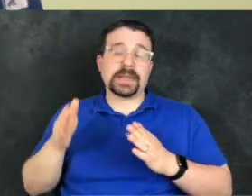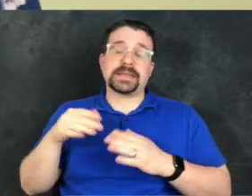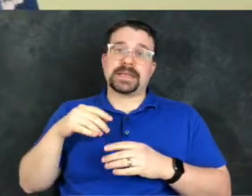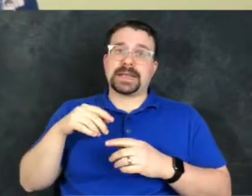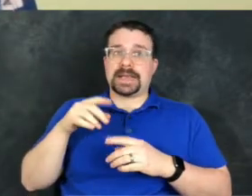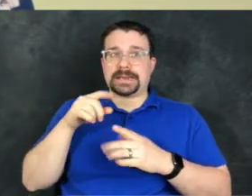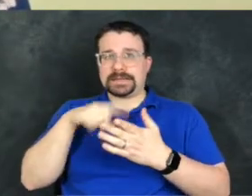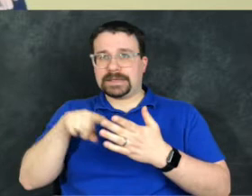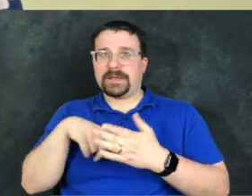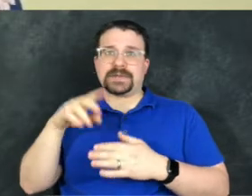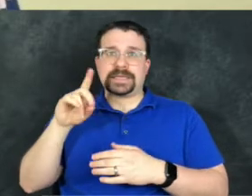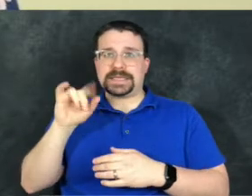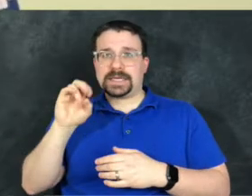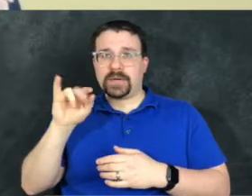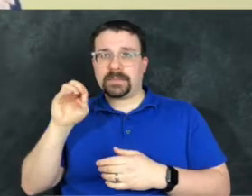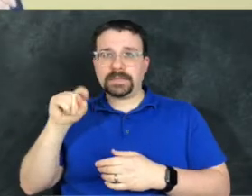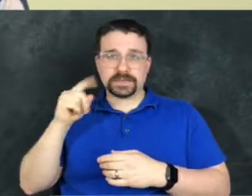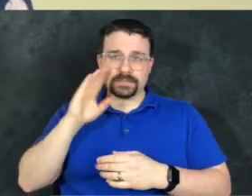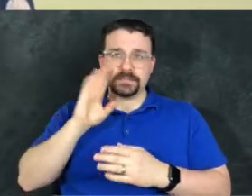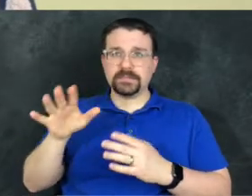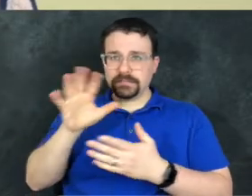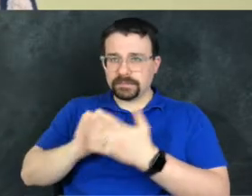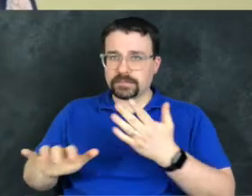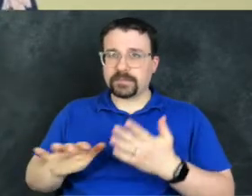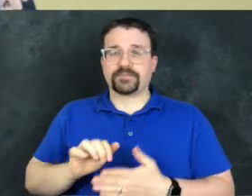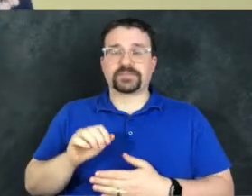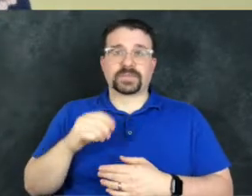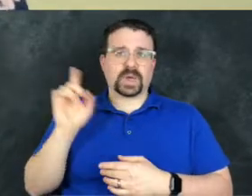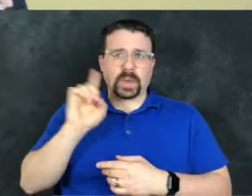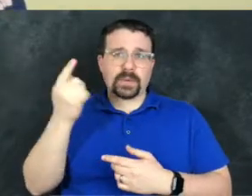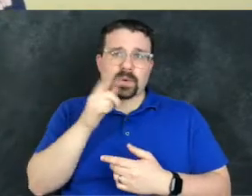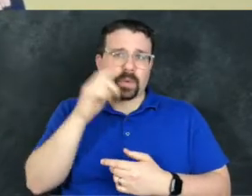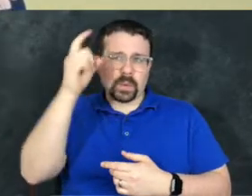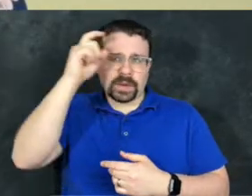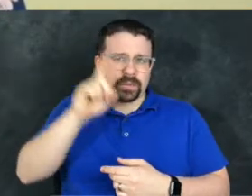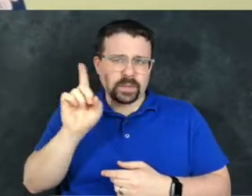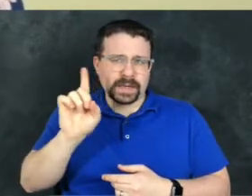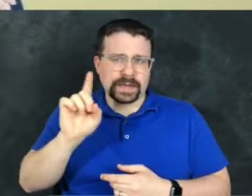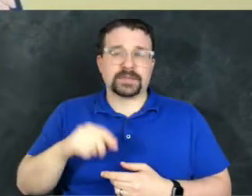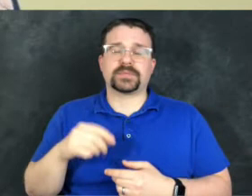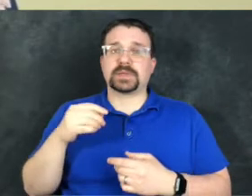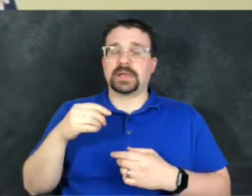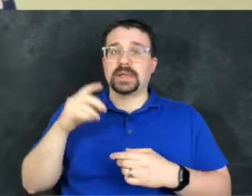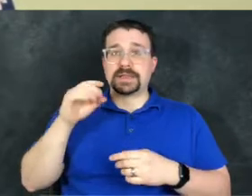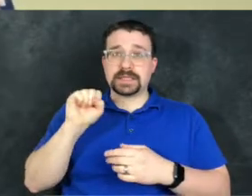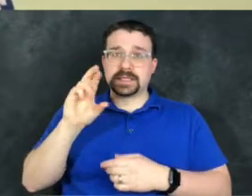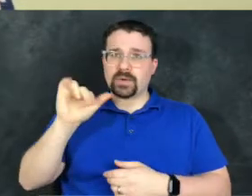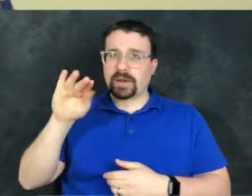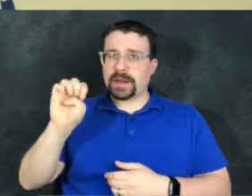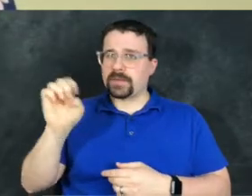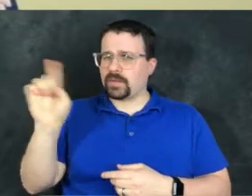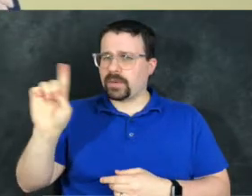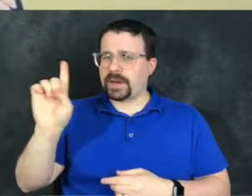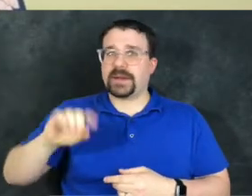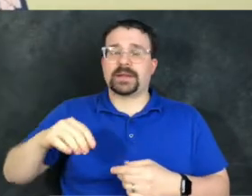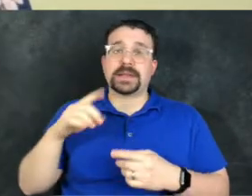of the wise, and the discernment of the discerning I will thwart. Where is the one who is wise? Where